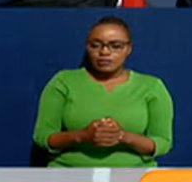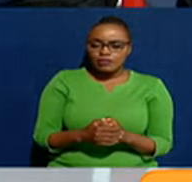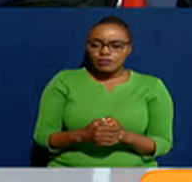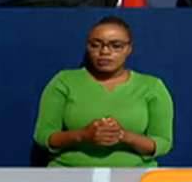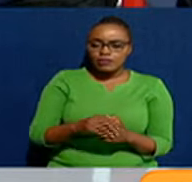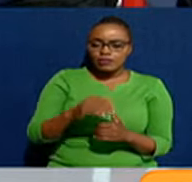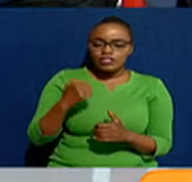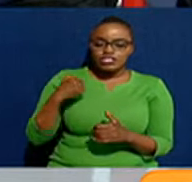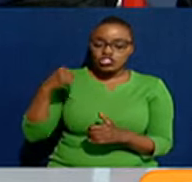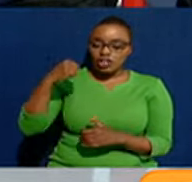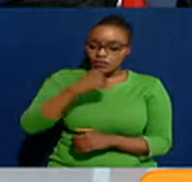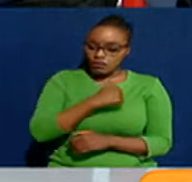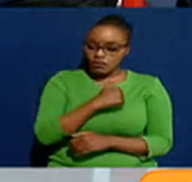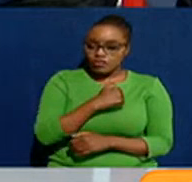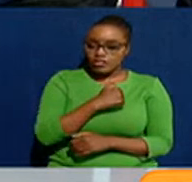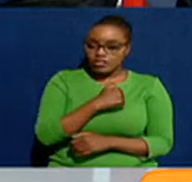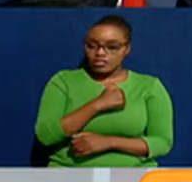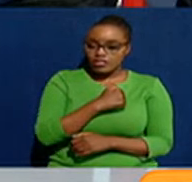Jeff,